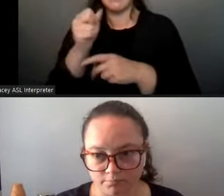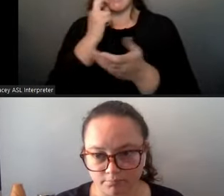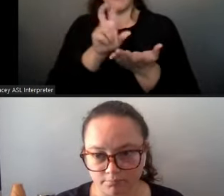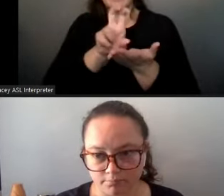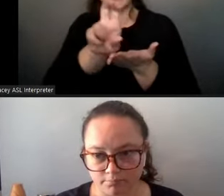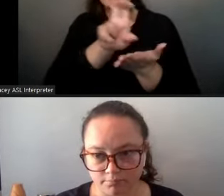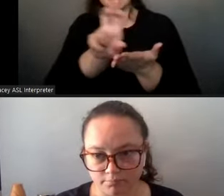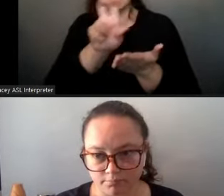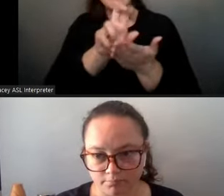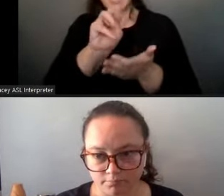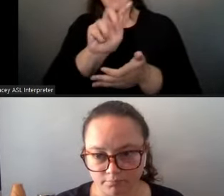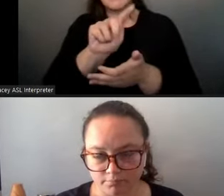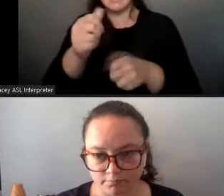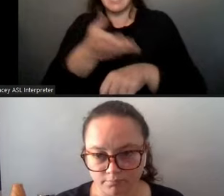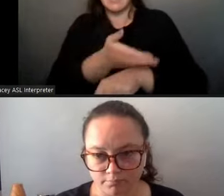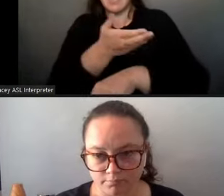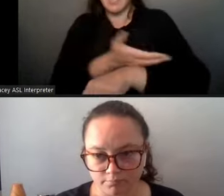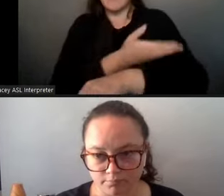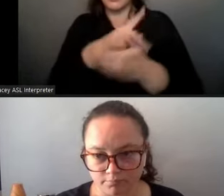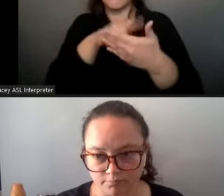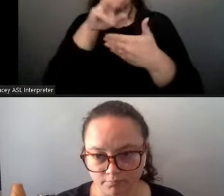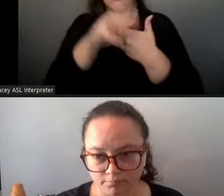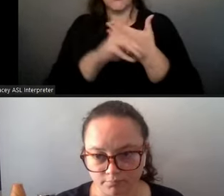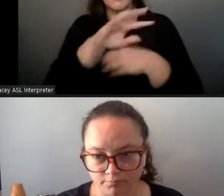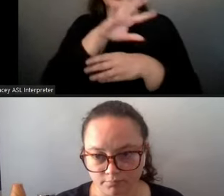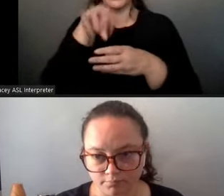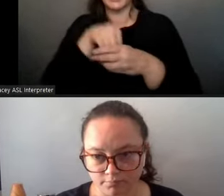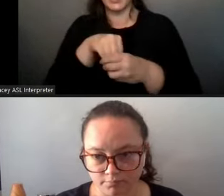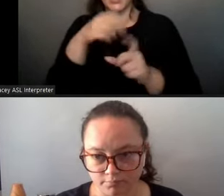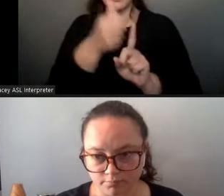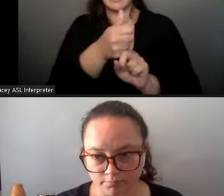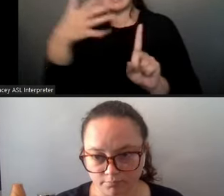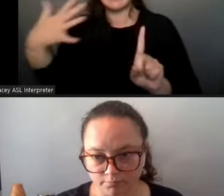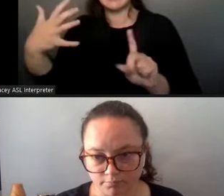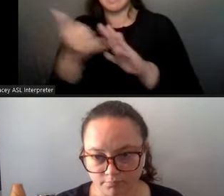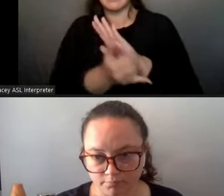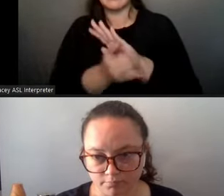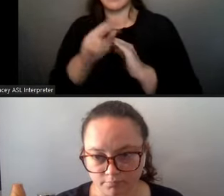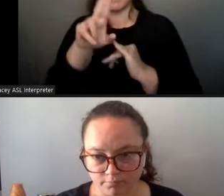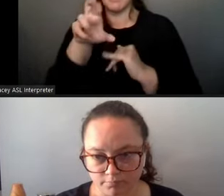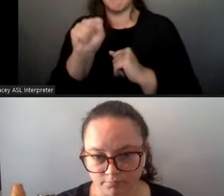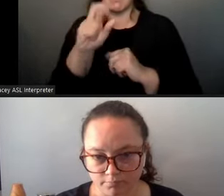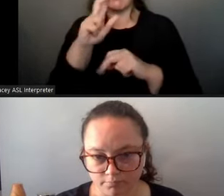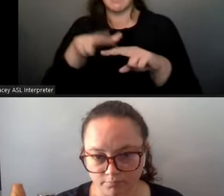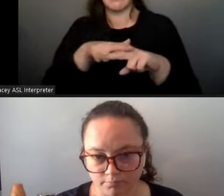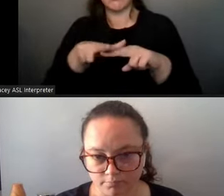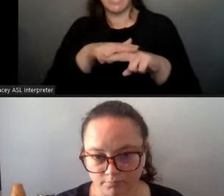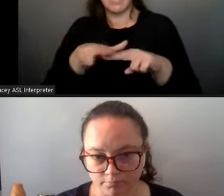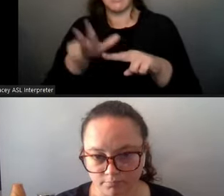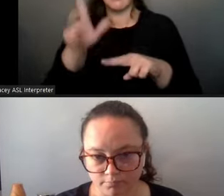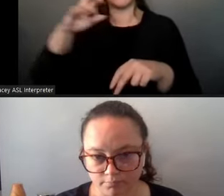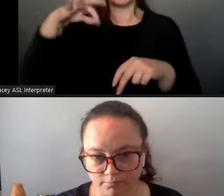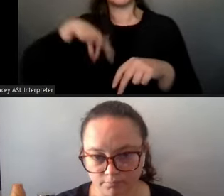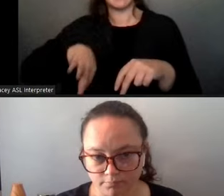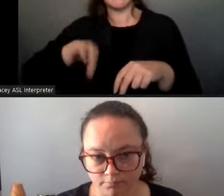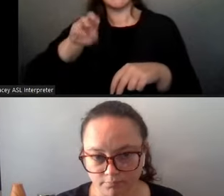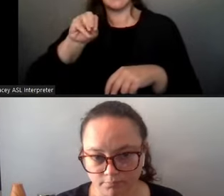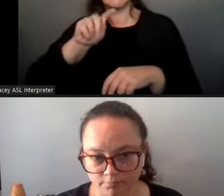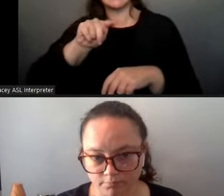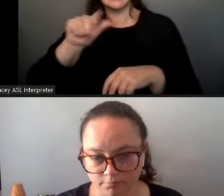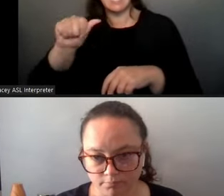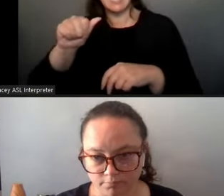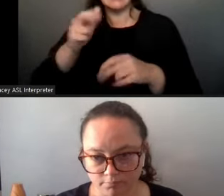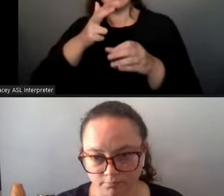capital program, which includes many projects to improve and expand subway, bus, and commuter rail service. This would benefit MTA's transit commuters,